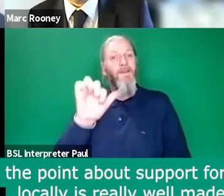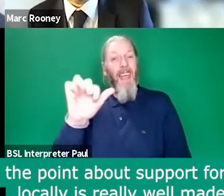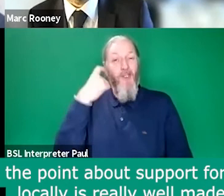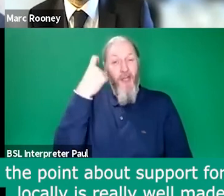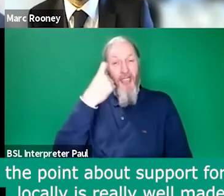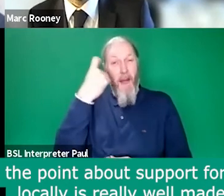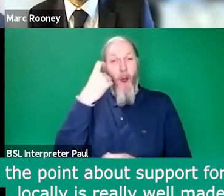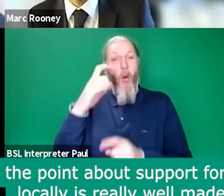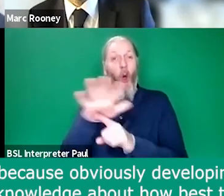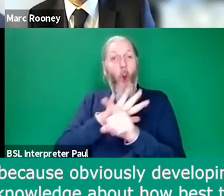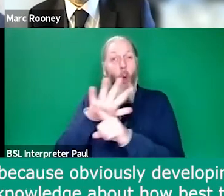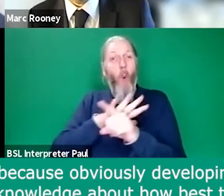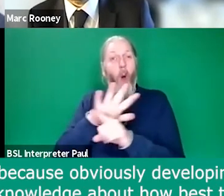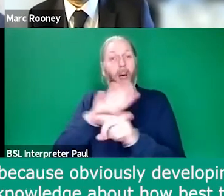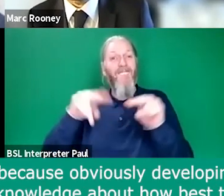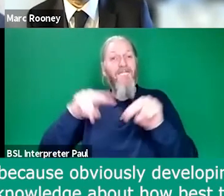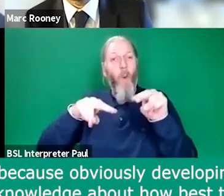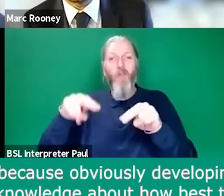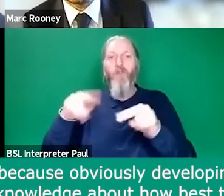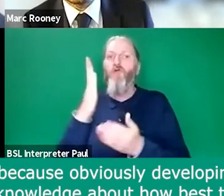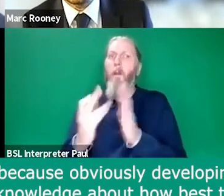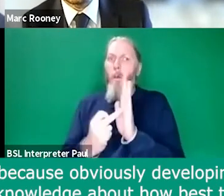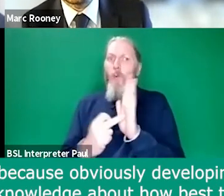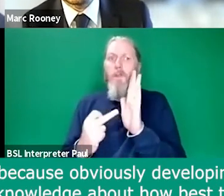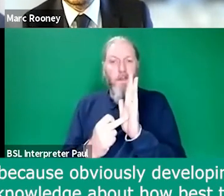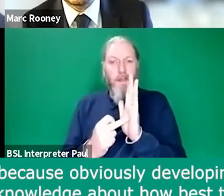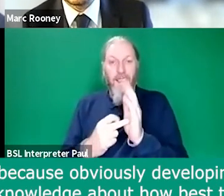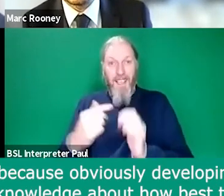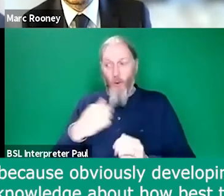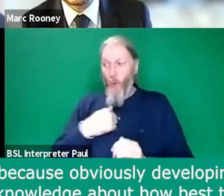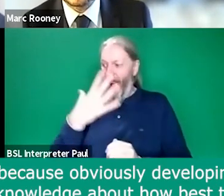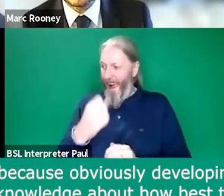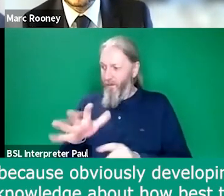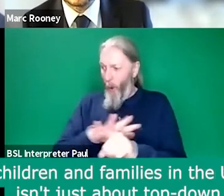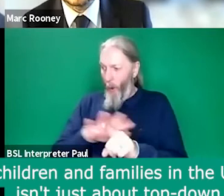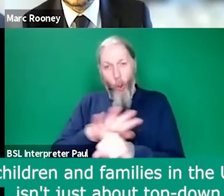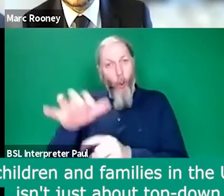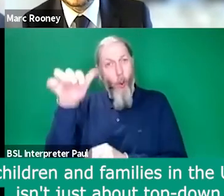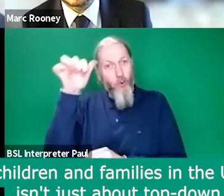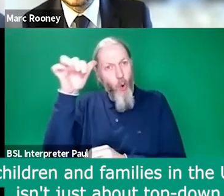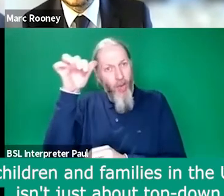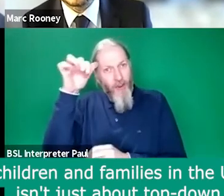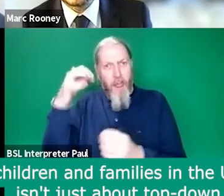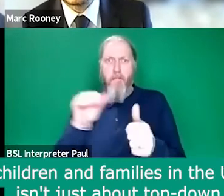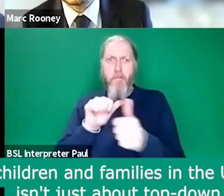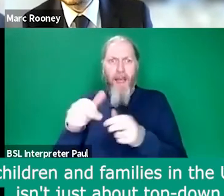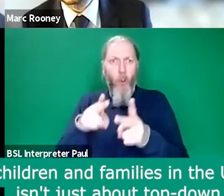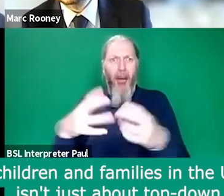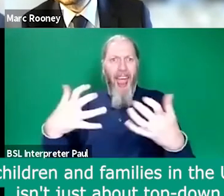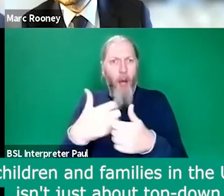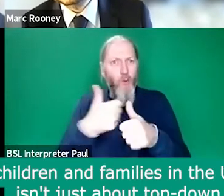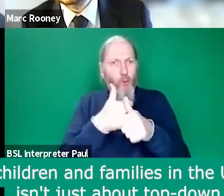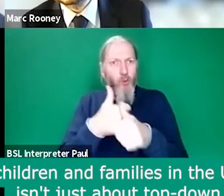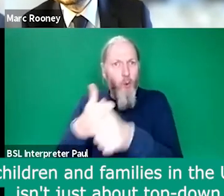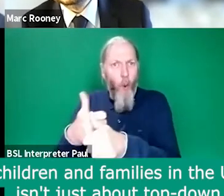locally is really well made, because obviously developing better knowledge about how best to support children and families in the UK isn't